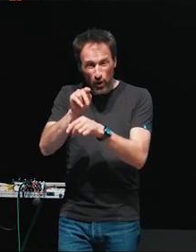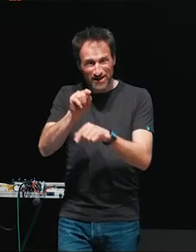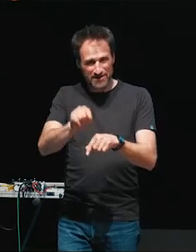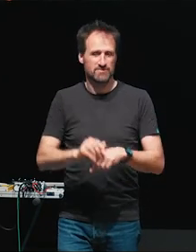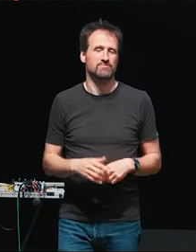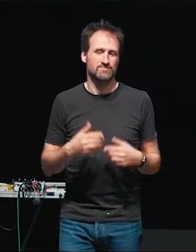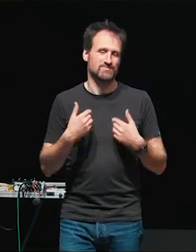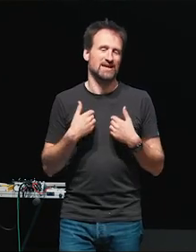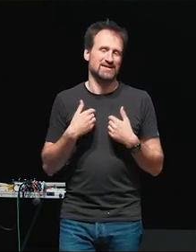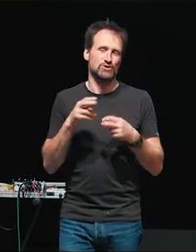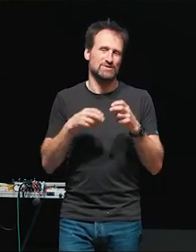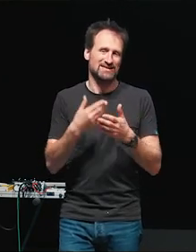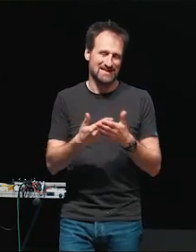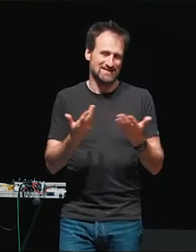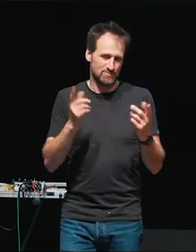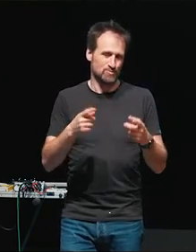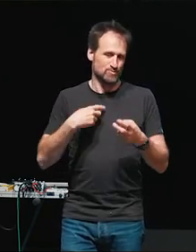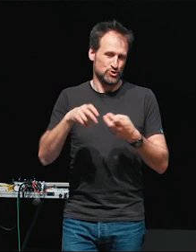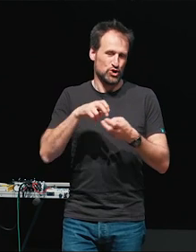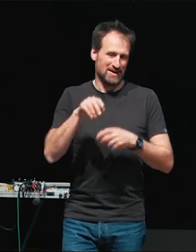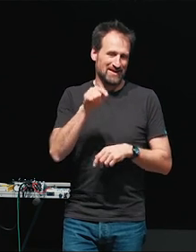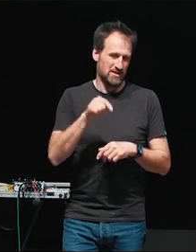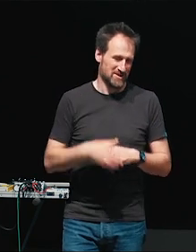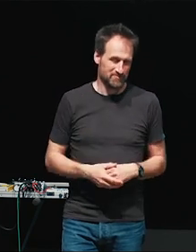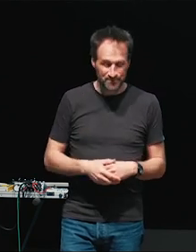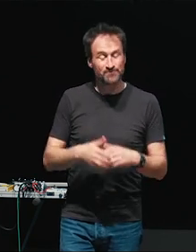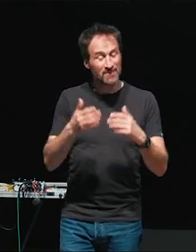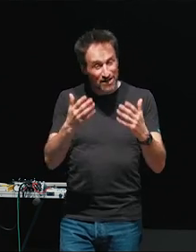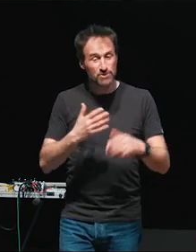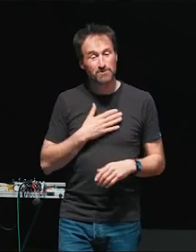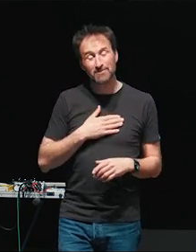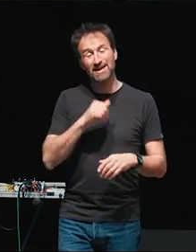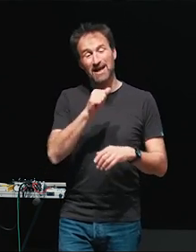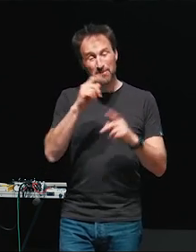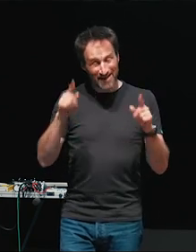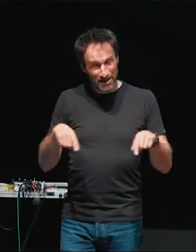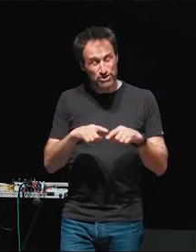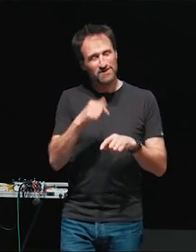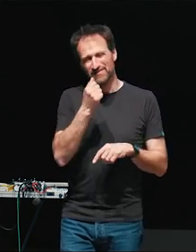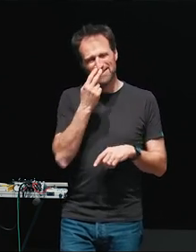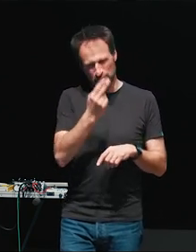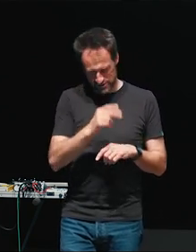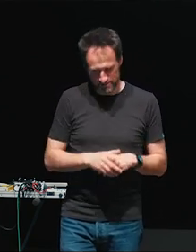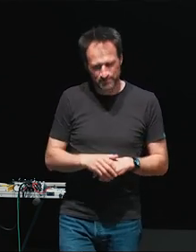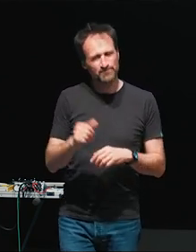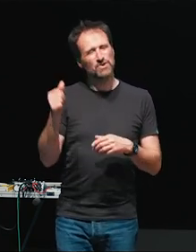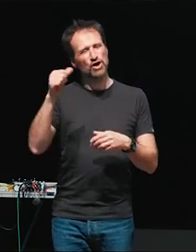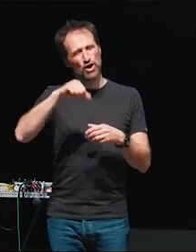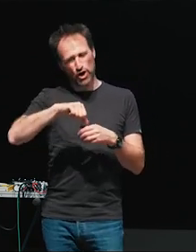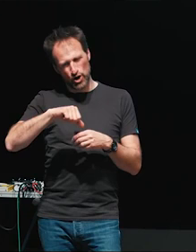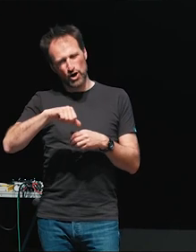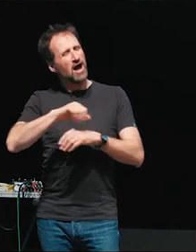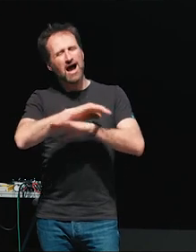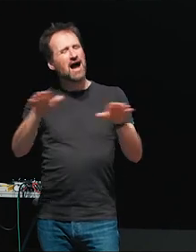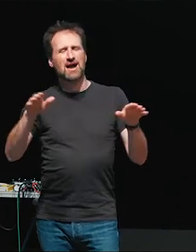with. So what was it? What did my application look like? So all monoliths in general, now